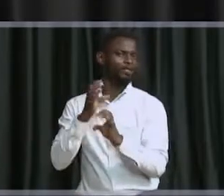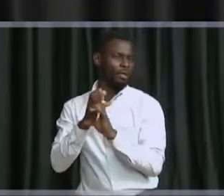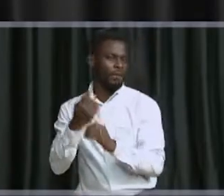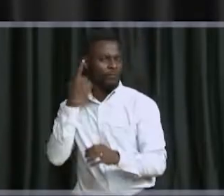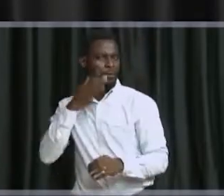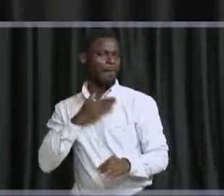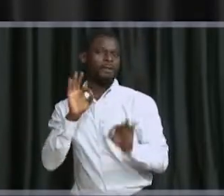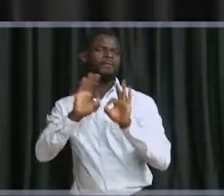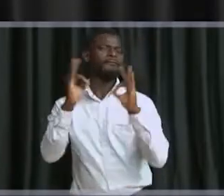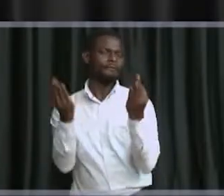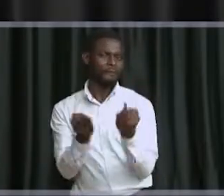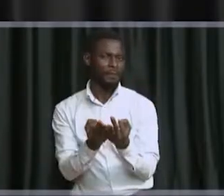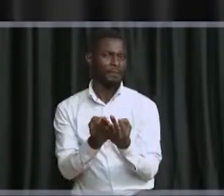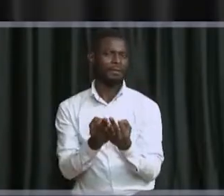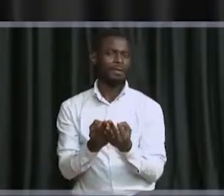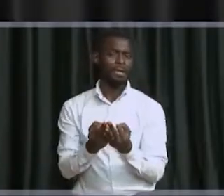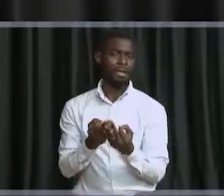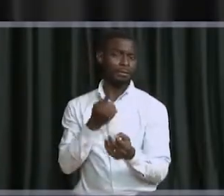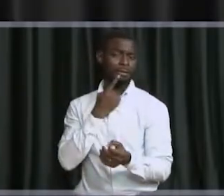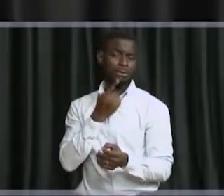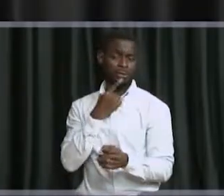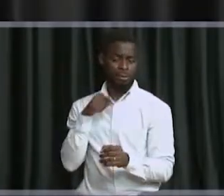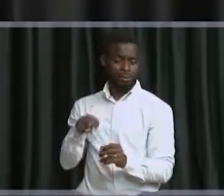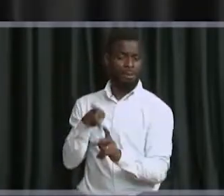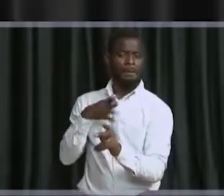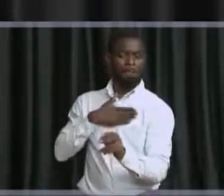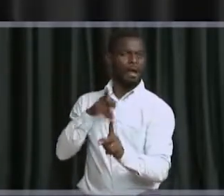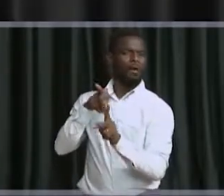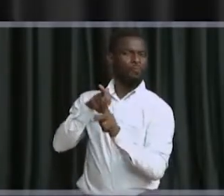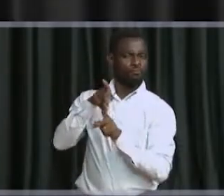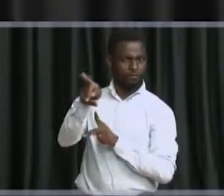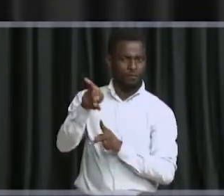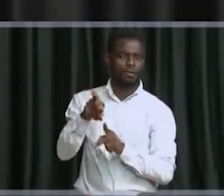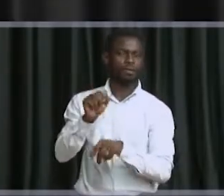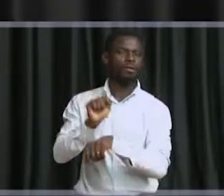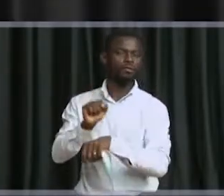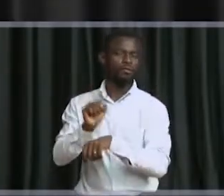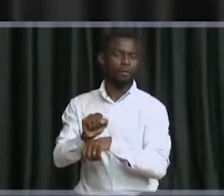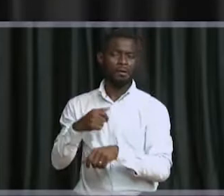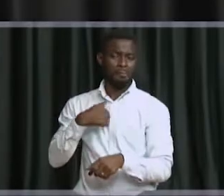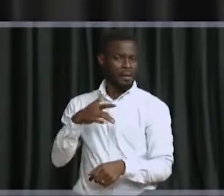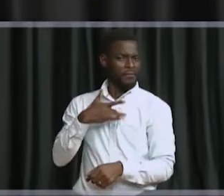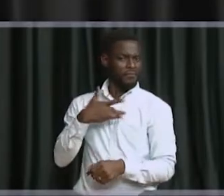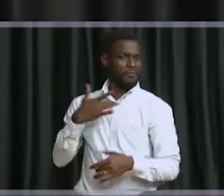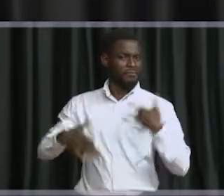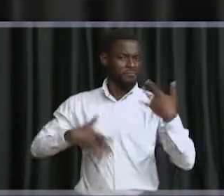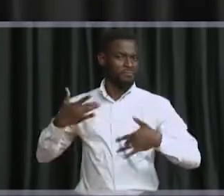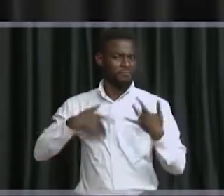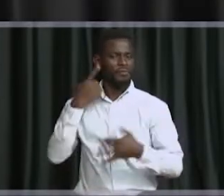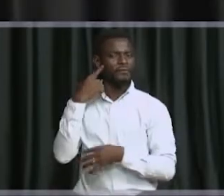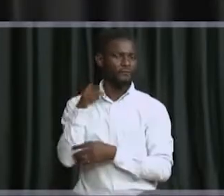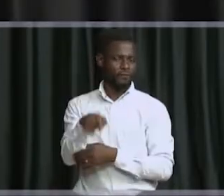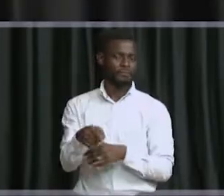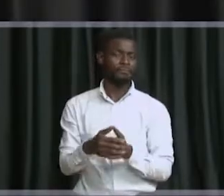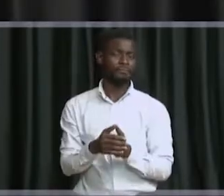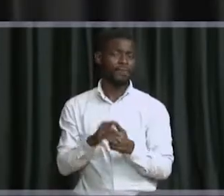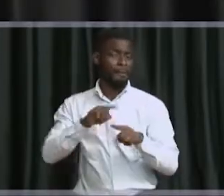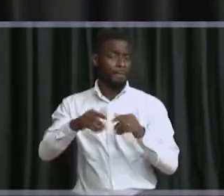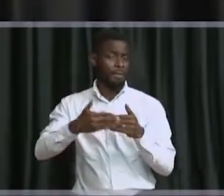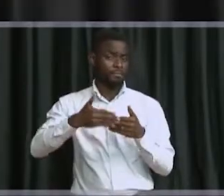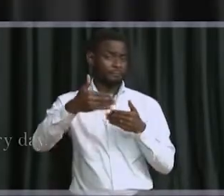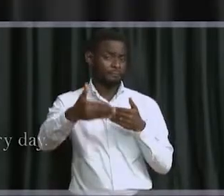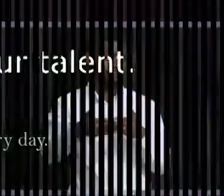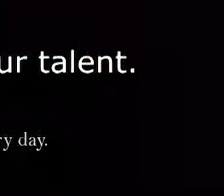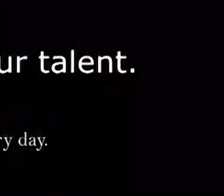We will receive a loan We will receive a loan that we will